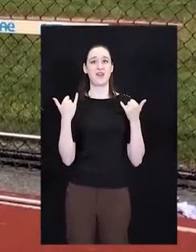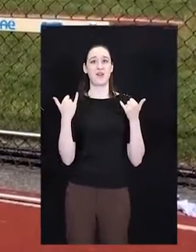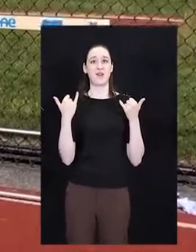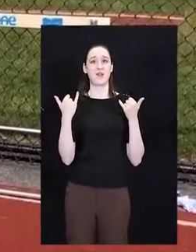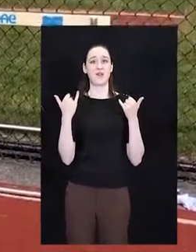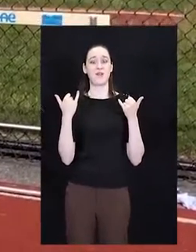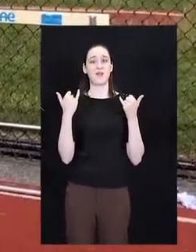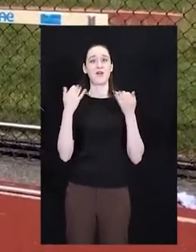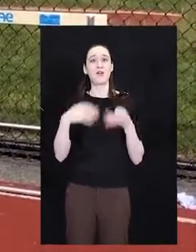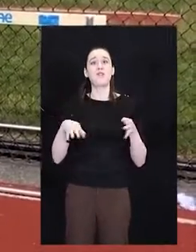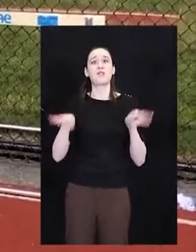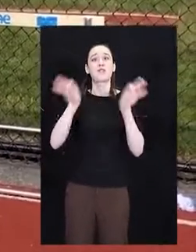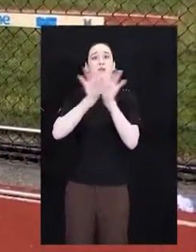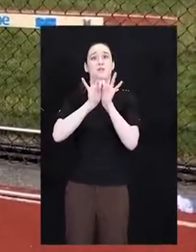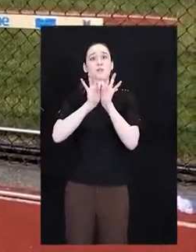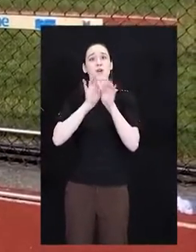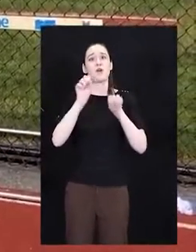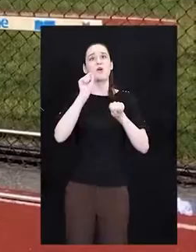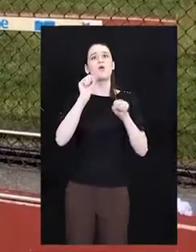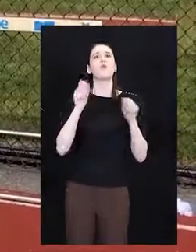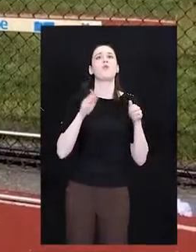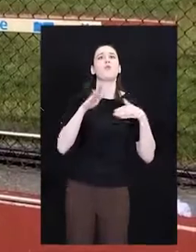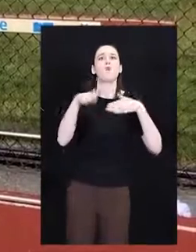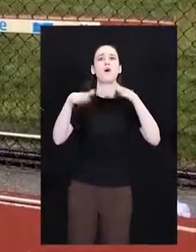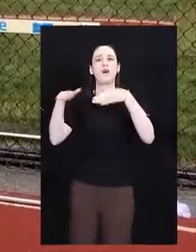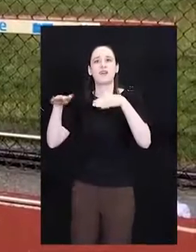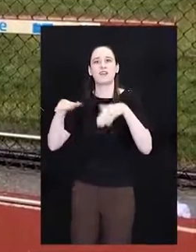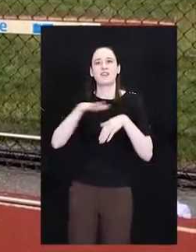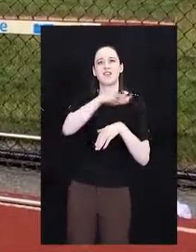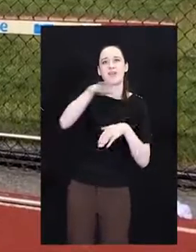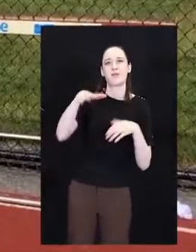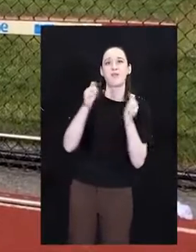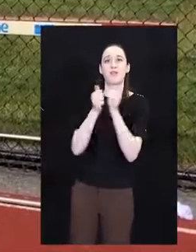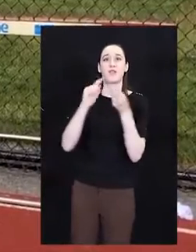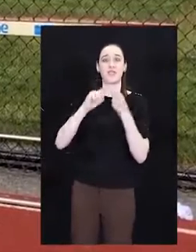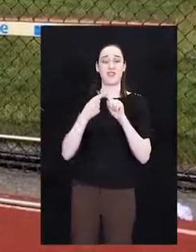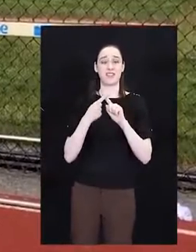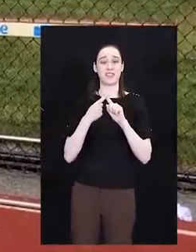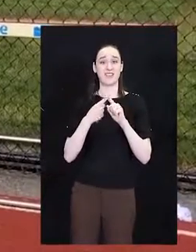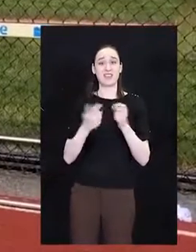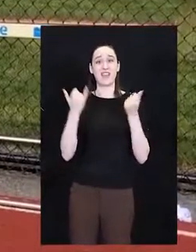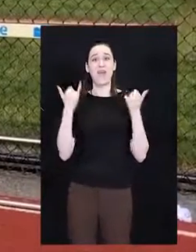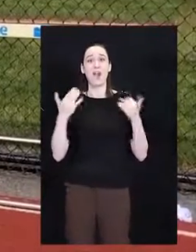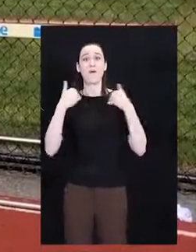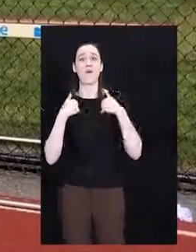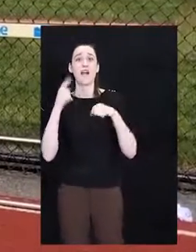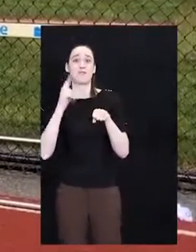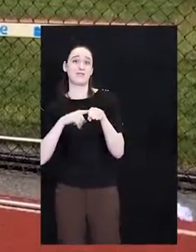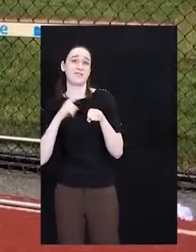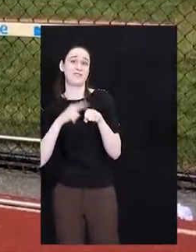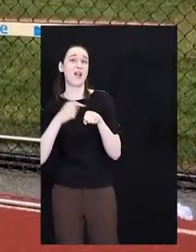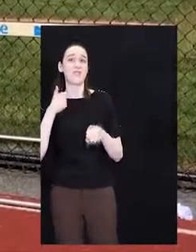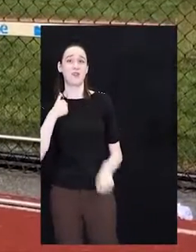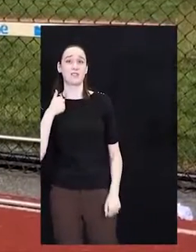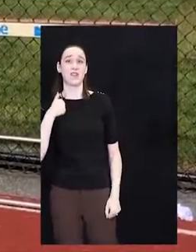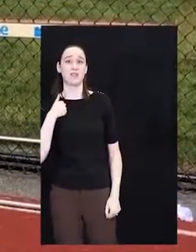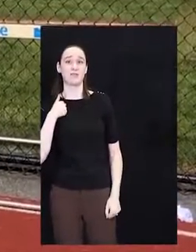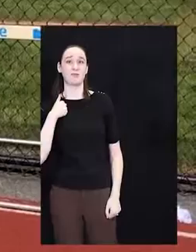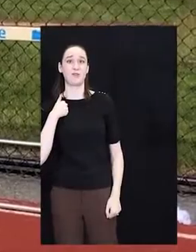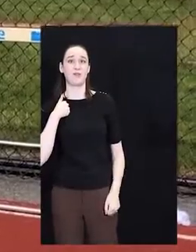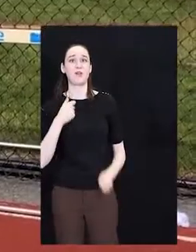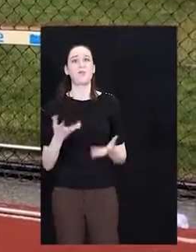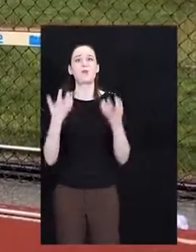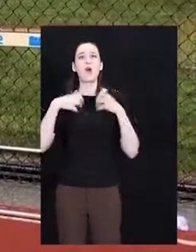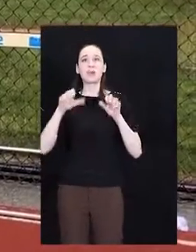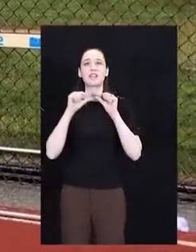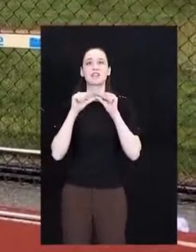through. We have remembered the value of a walk around our neighborhood with our friends, and we have finally found time for ourselves. Although this is